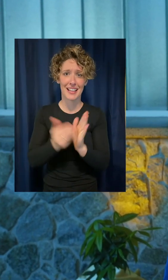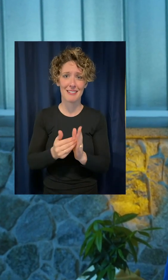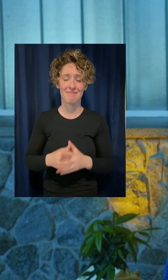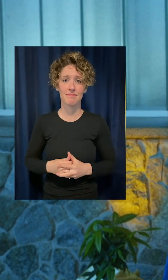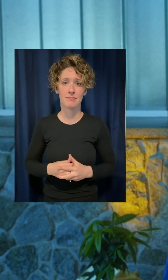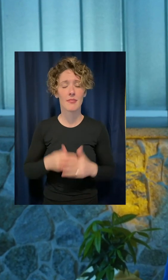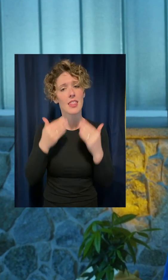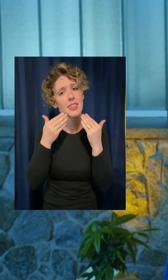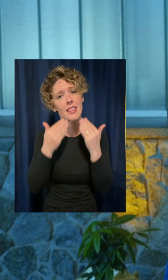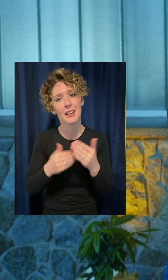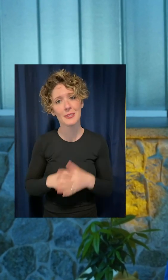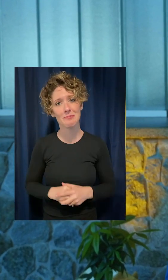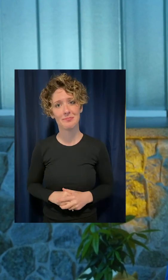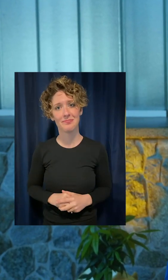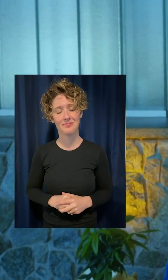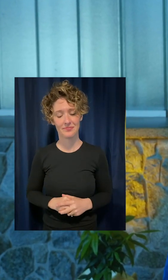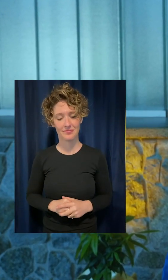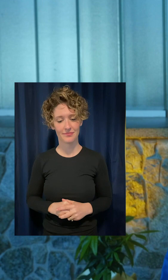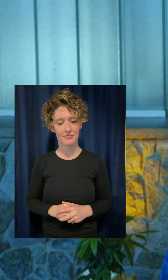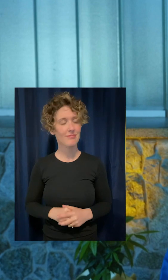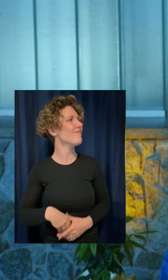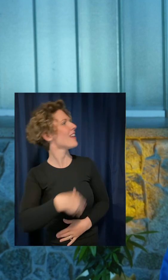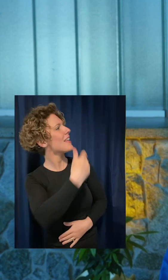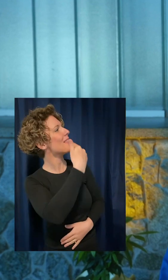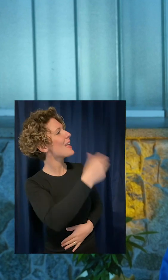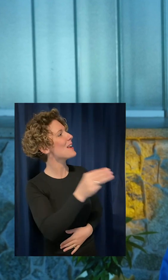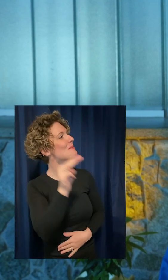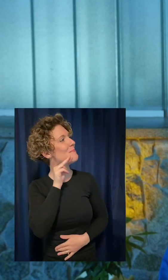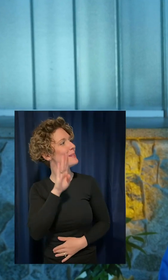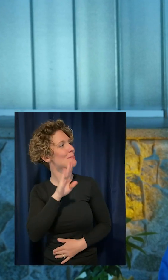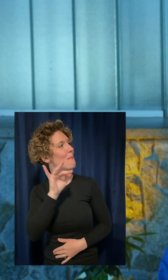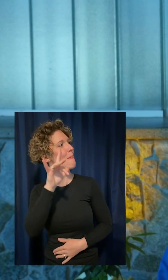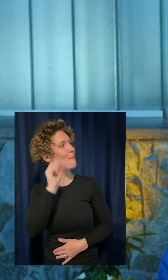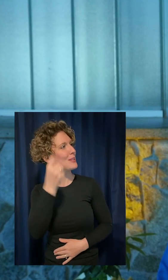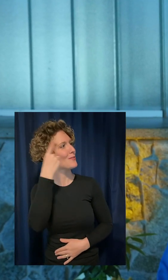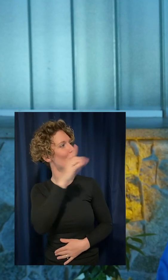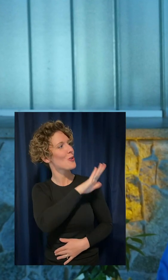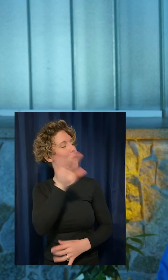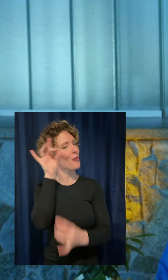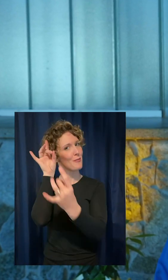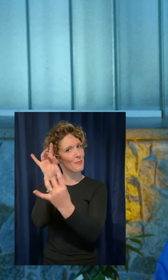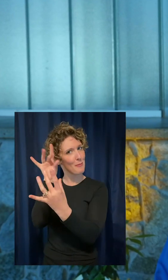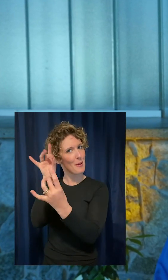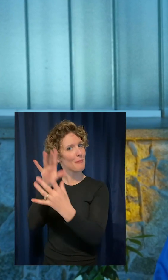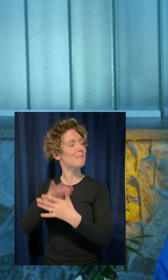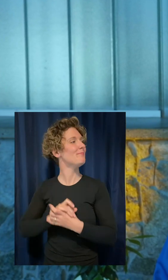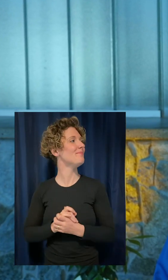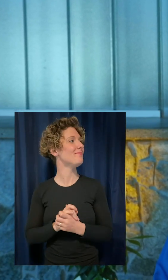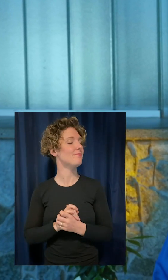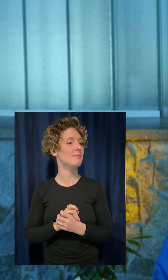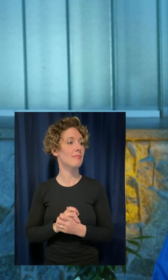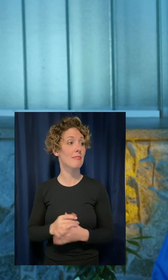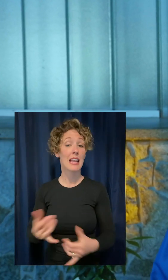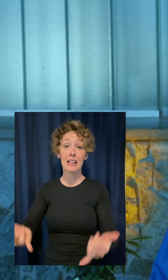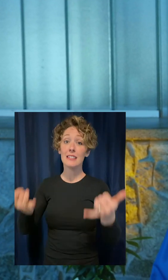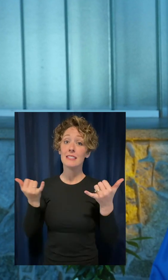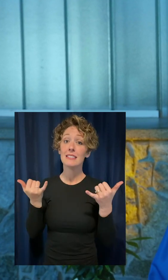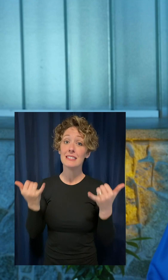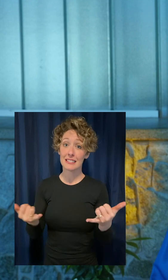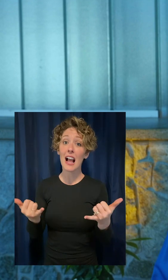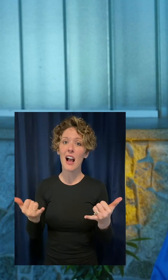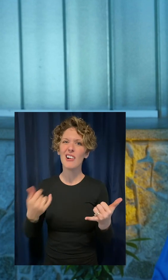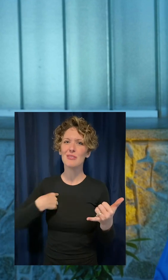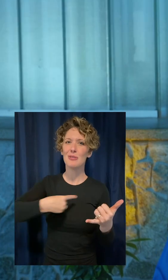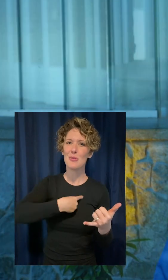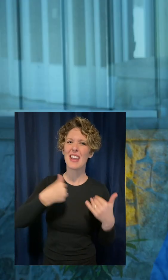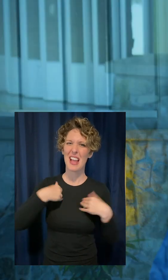lovely advice. It is now time for the senior slideshow, assembled by our very own Rhea Wildermuth. Please join us as we share the